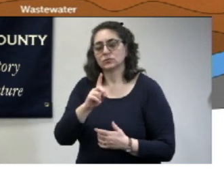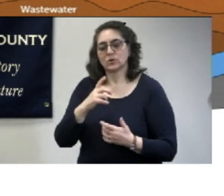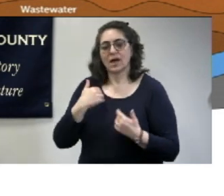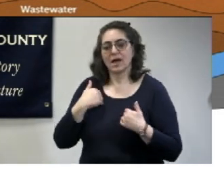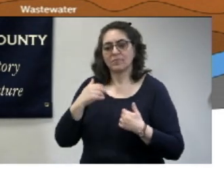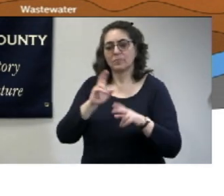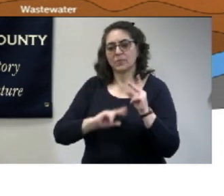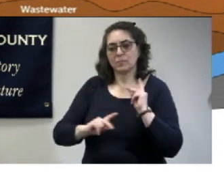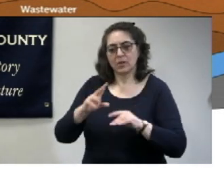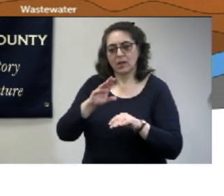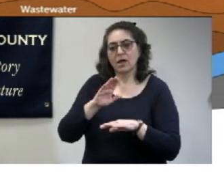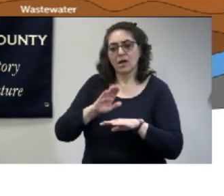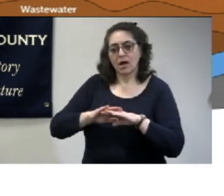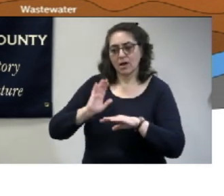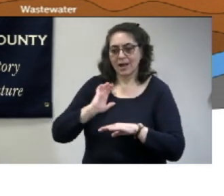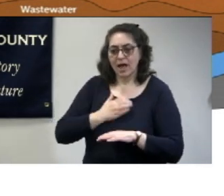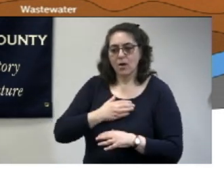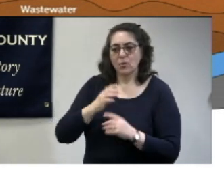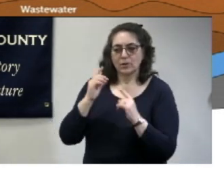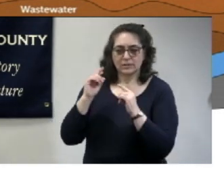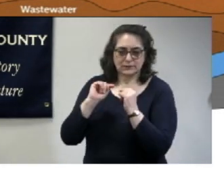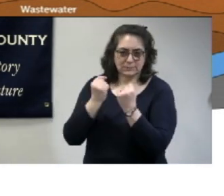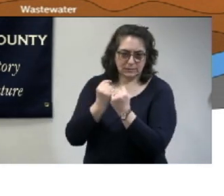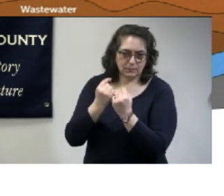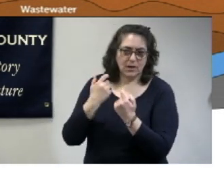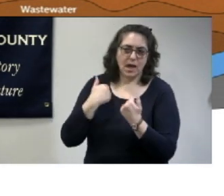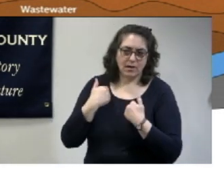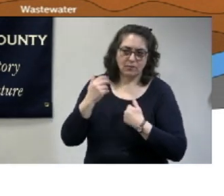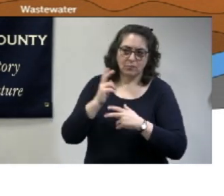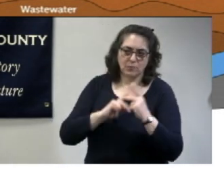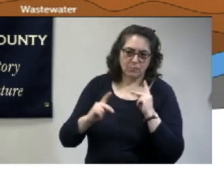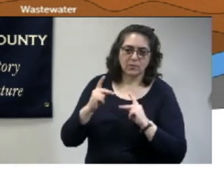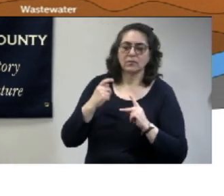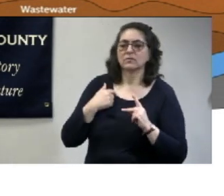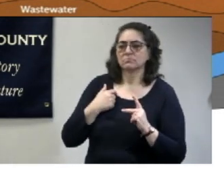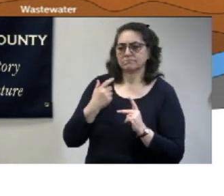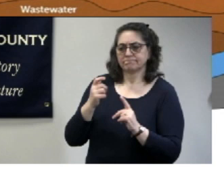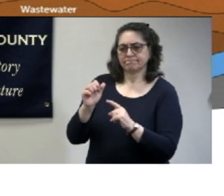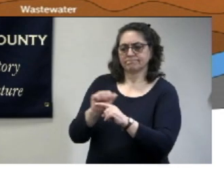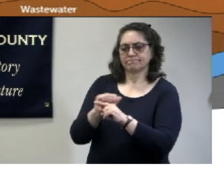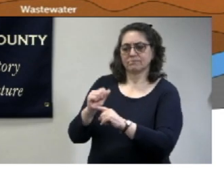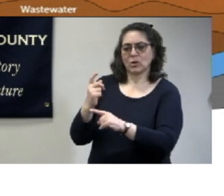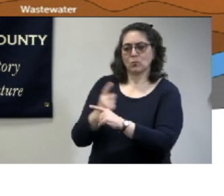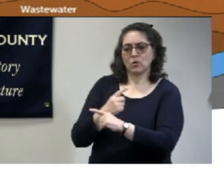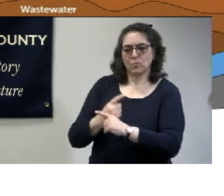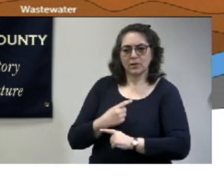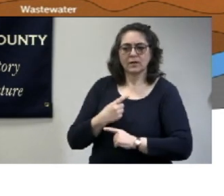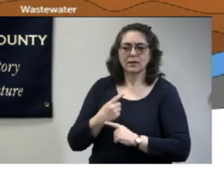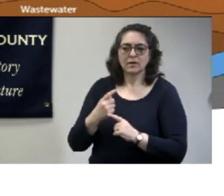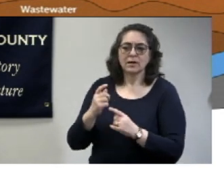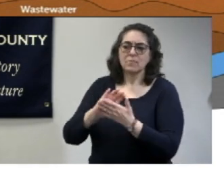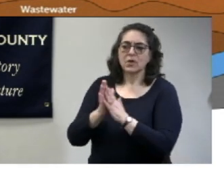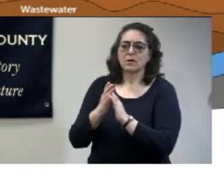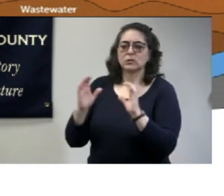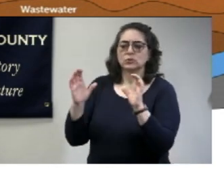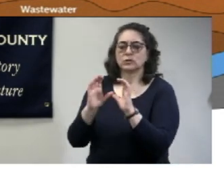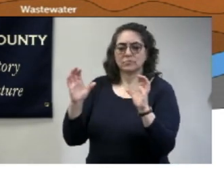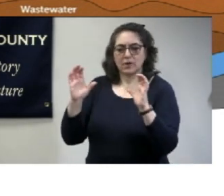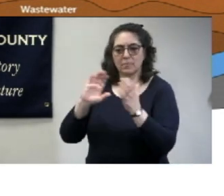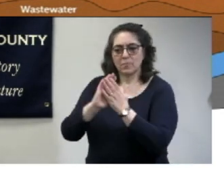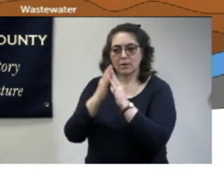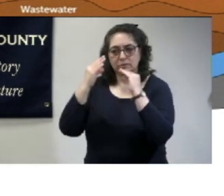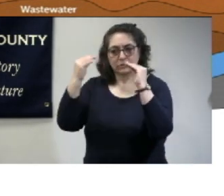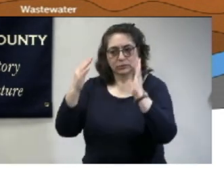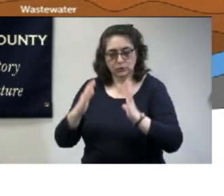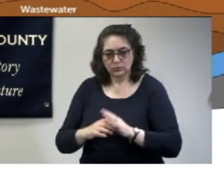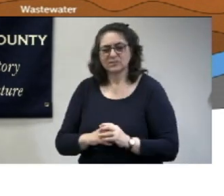are certified to teach and certified to proctor the exam. So we had three people trained last year to do that. That's just some